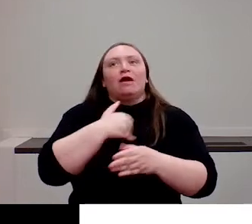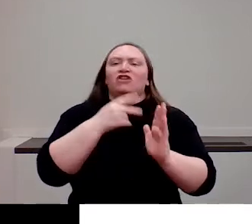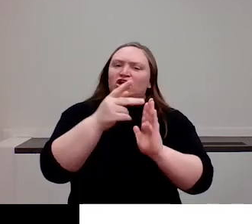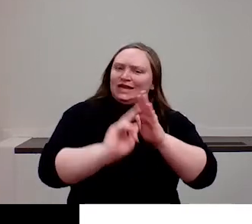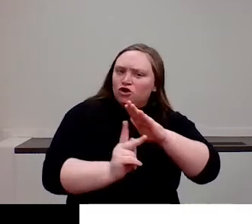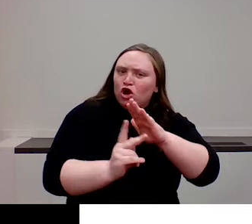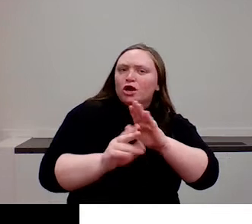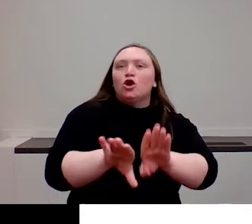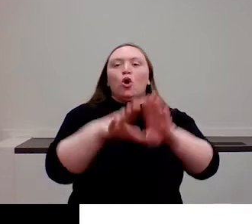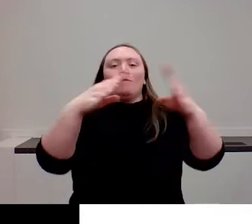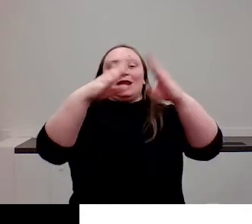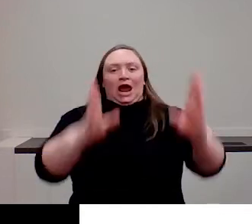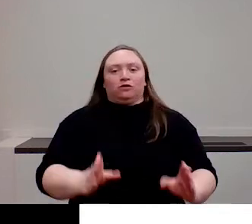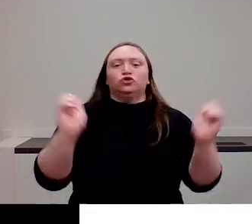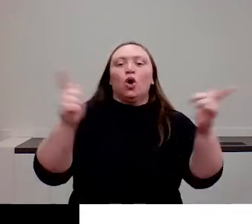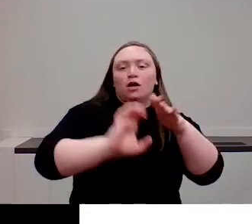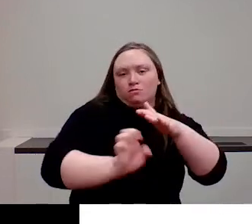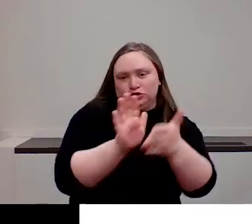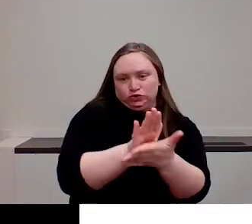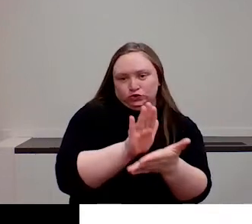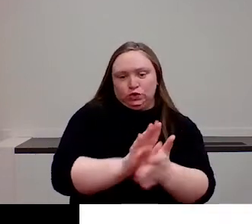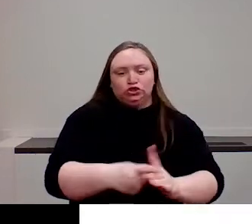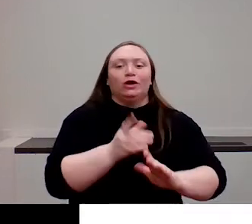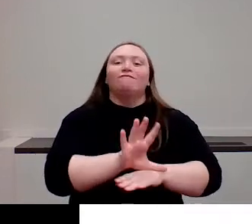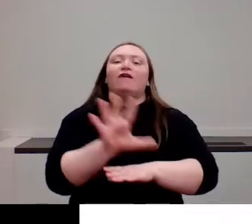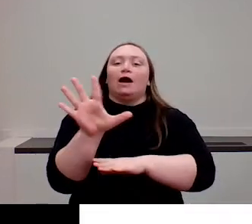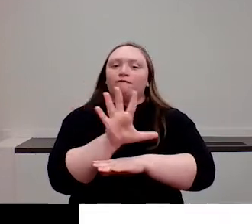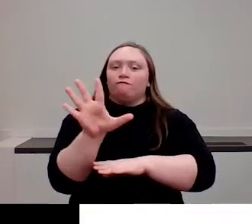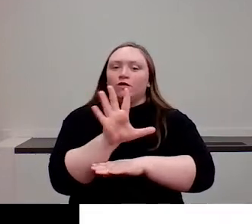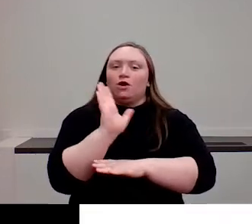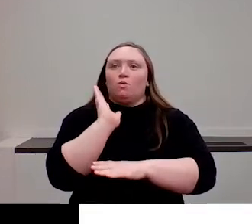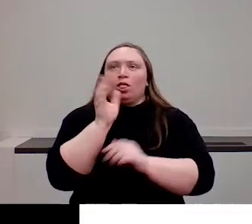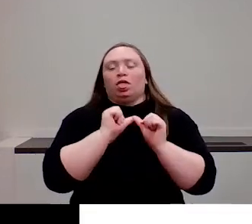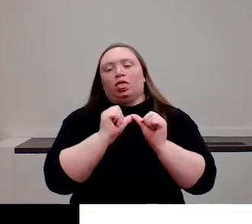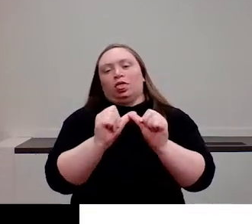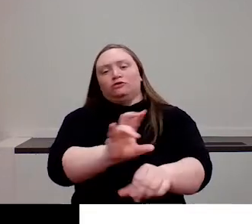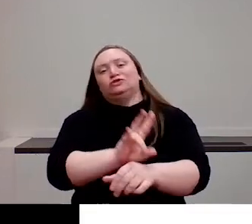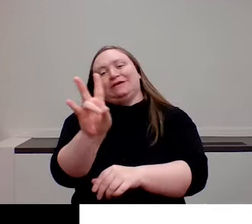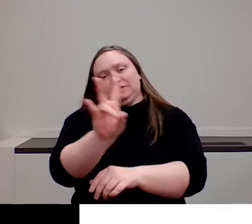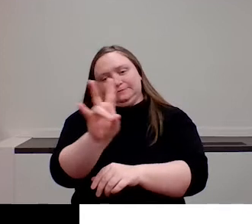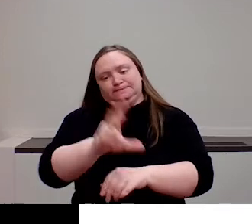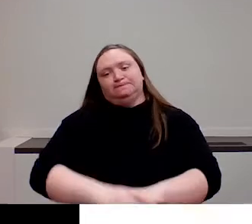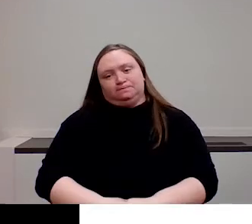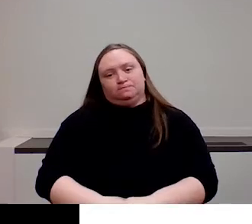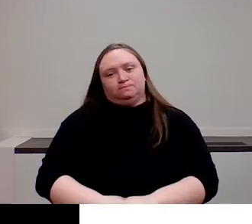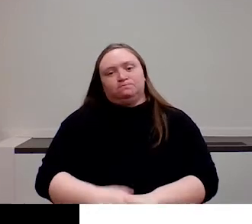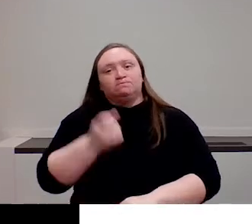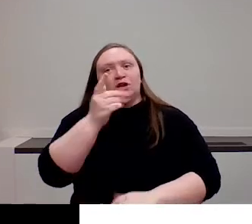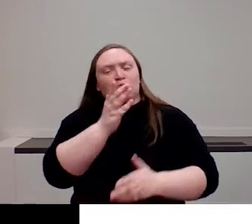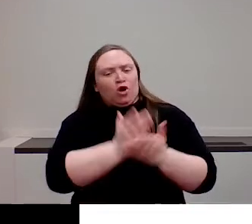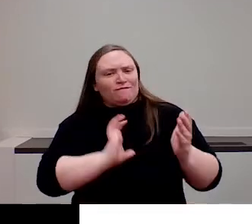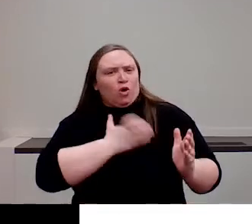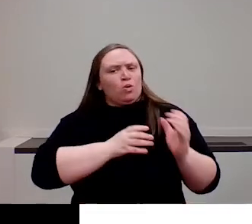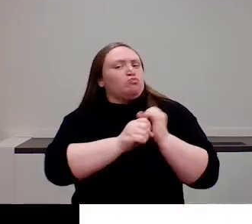all of our elementary schools, and that event began at 5 o'clock and it will go on until 7. As part of our